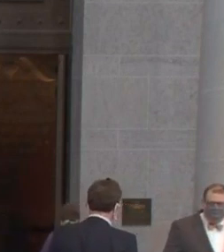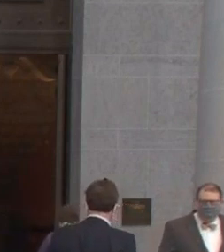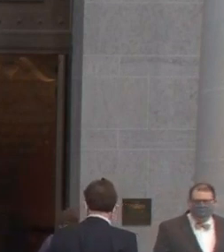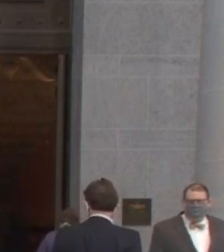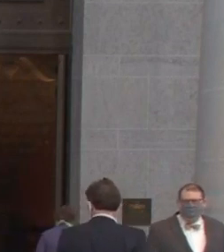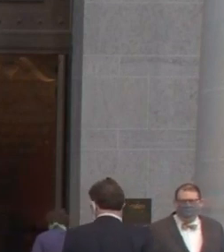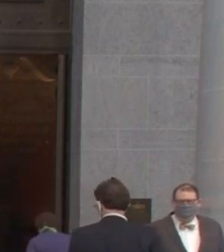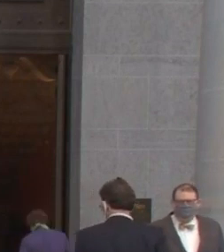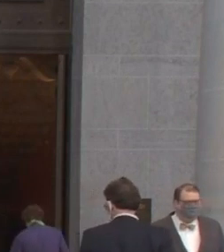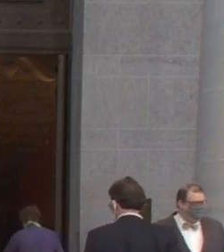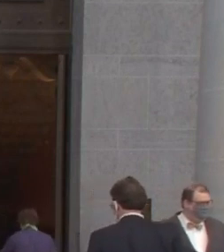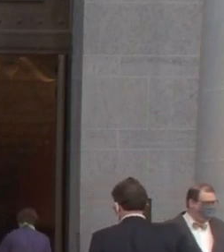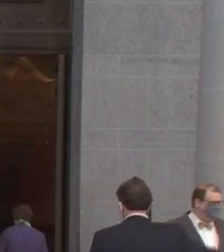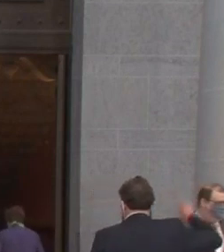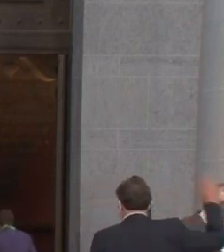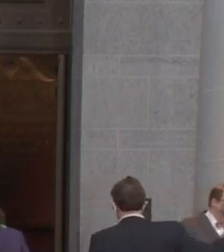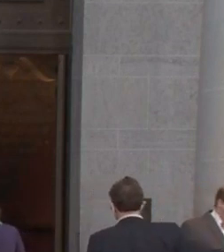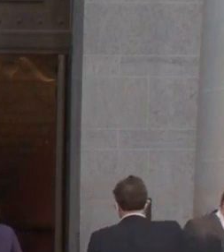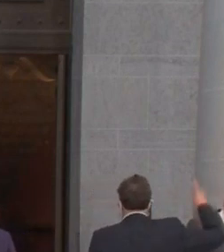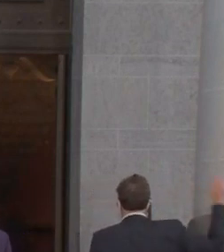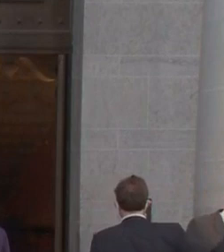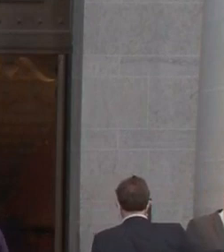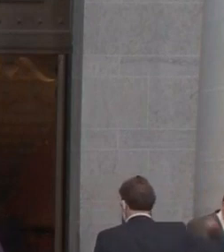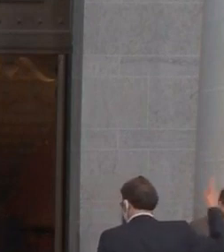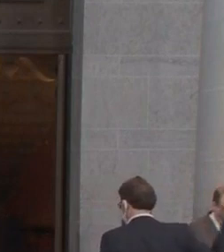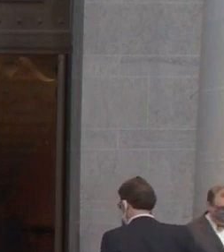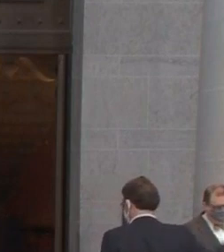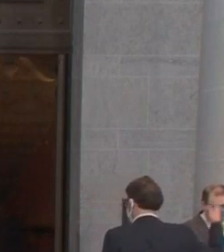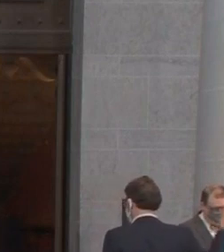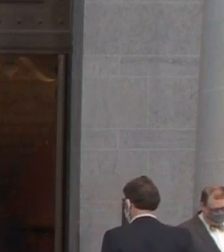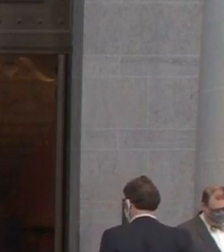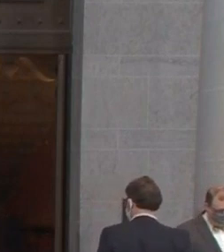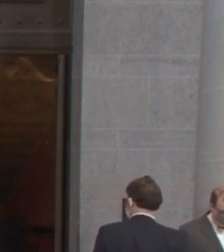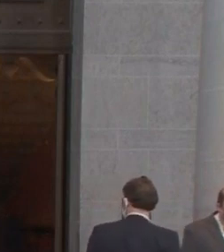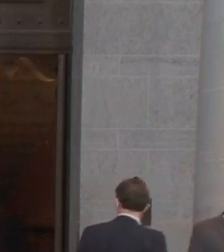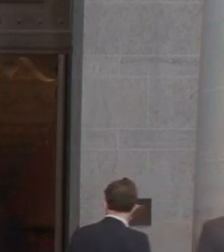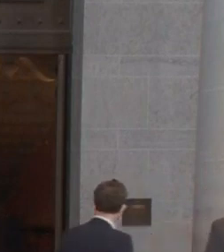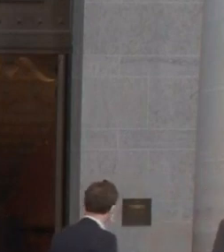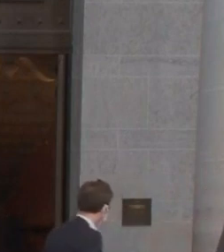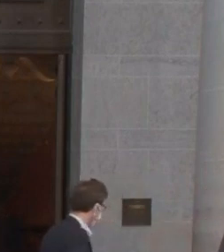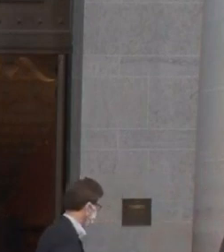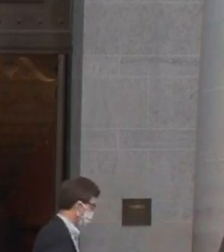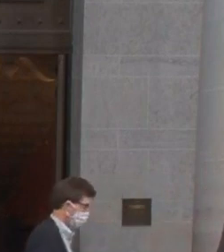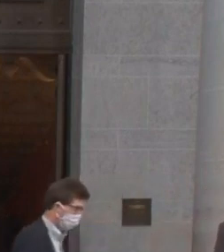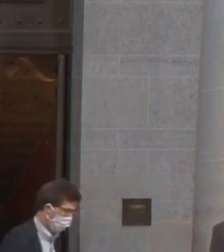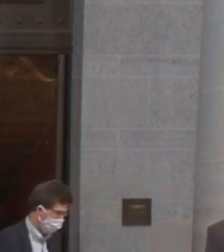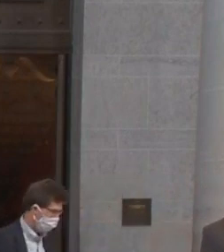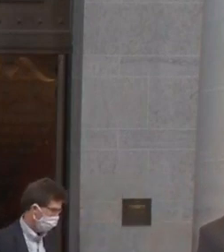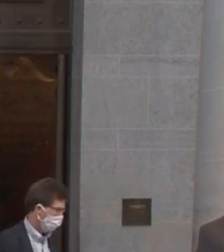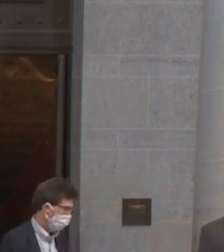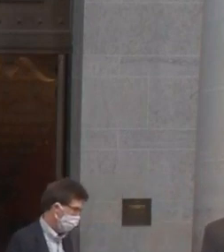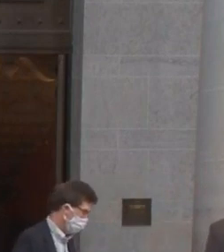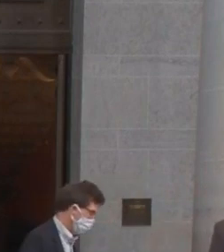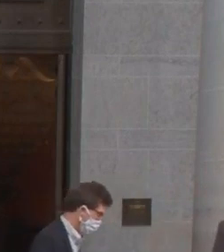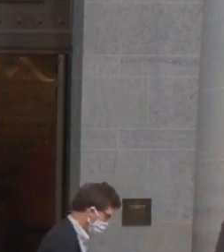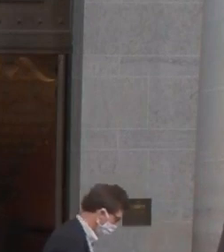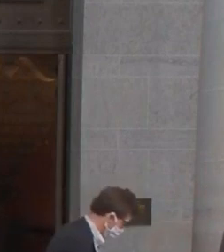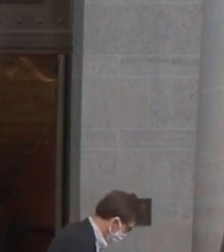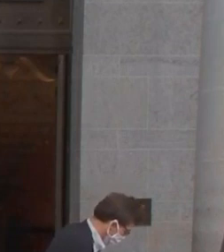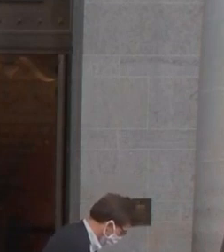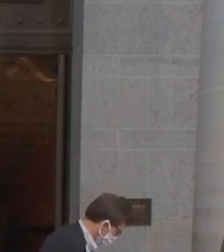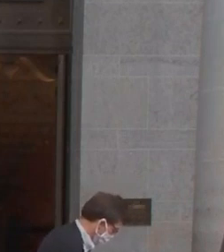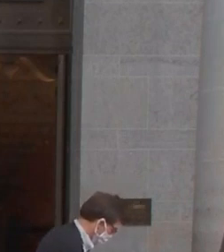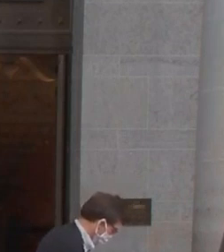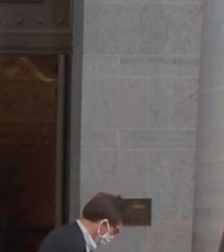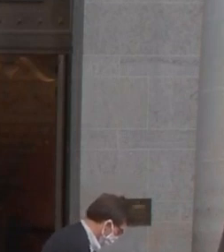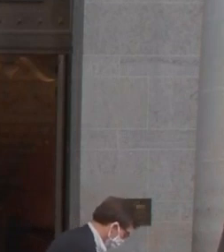a lot of children right now. So our abuse claims are down here in Ohio, but that's not because the abuse isn't happening. Now, Dr. Acton said